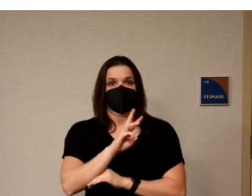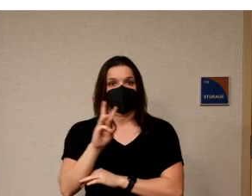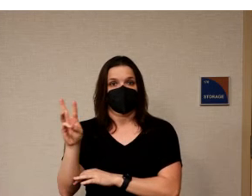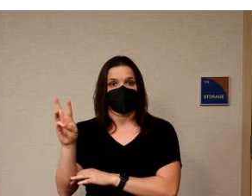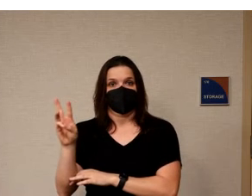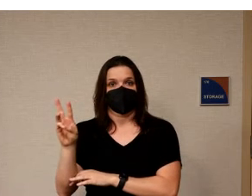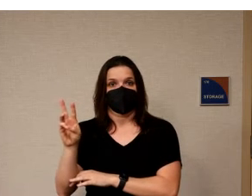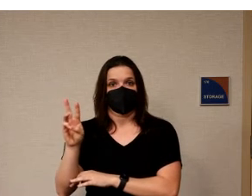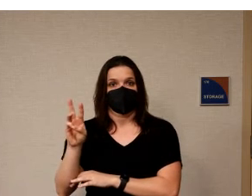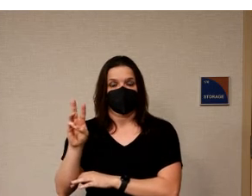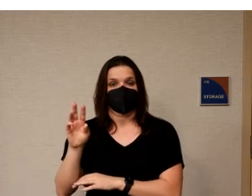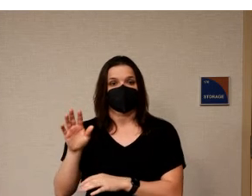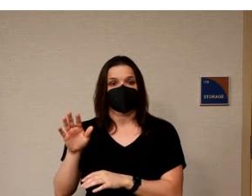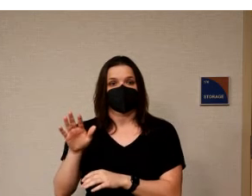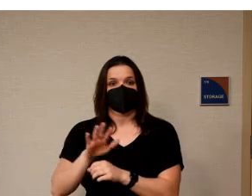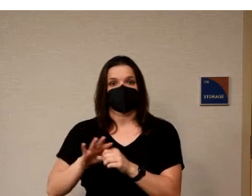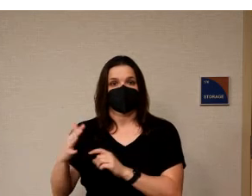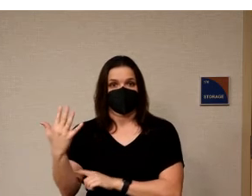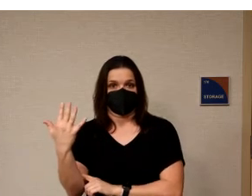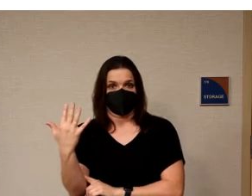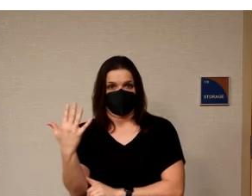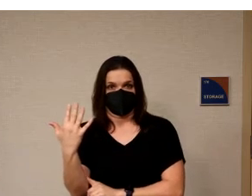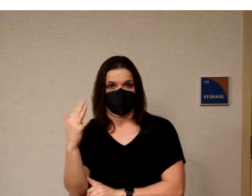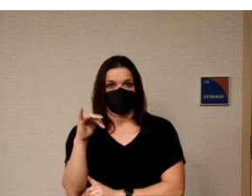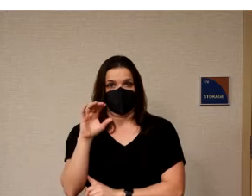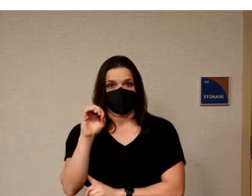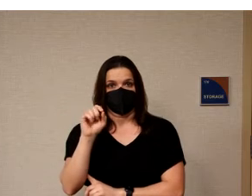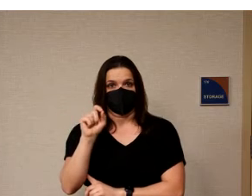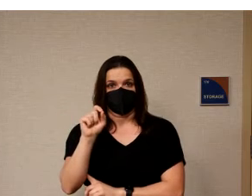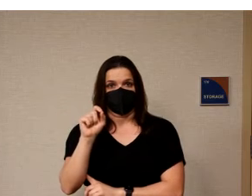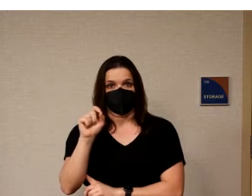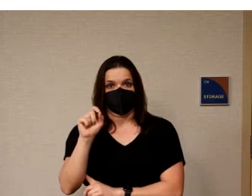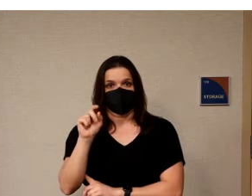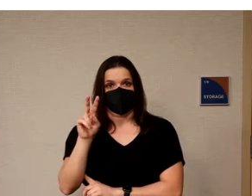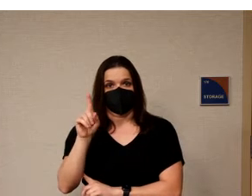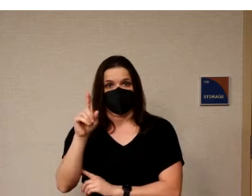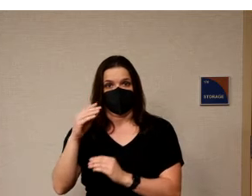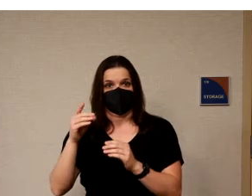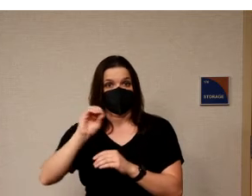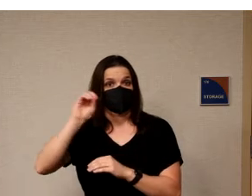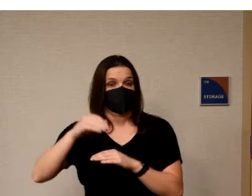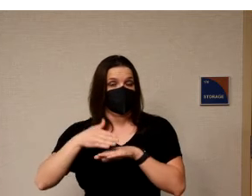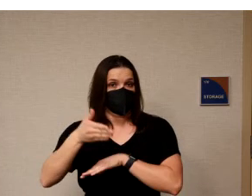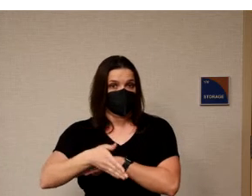5 right here. So this one is 0.21% over,